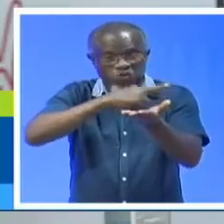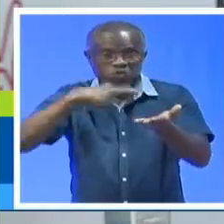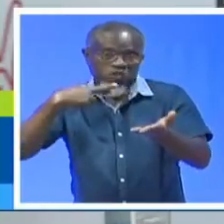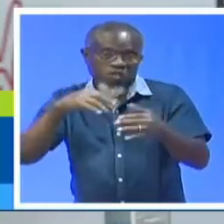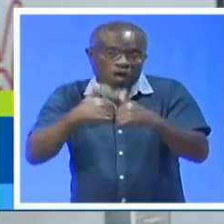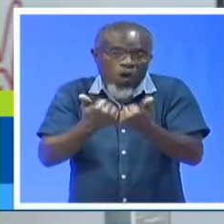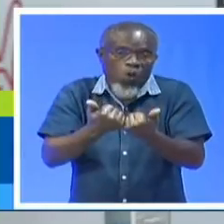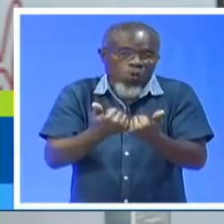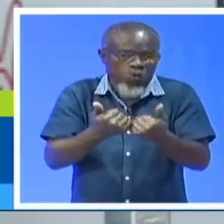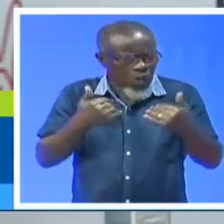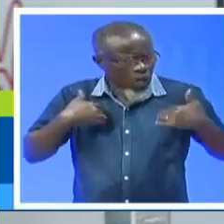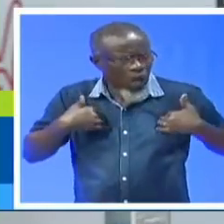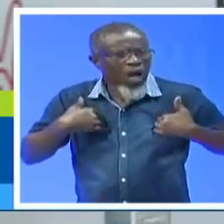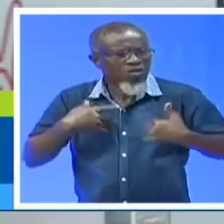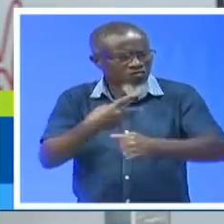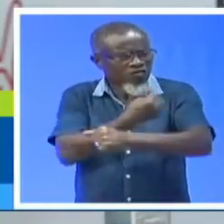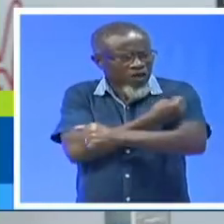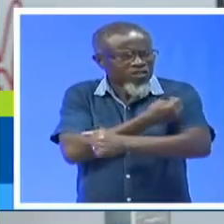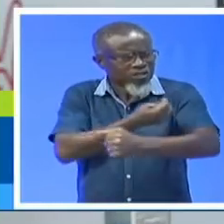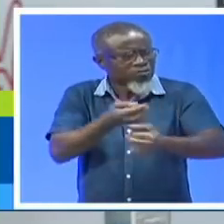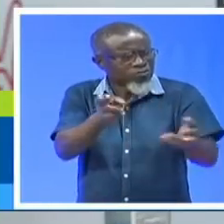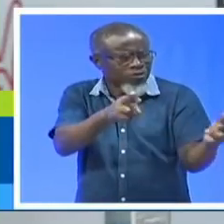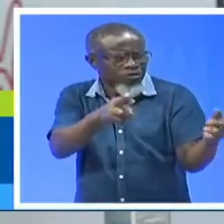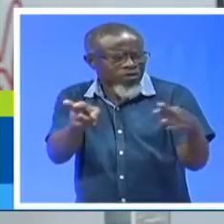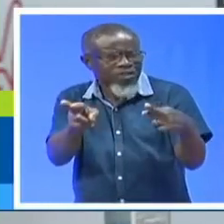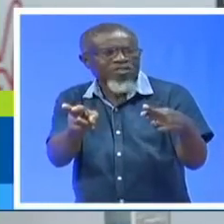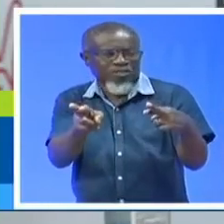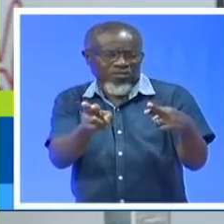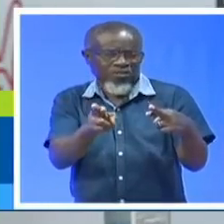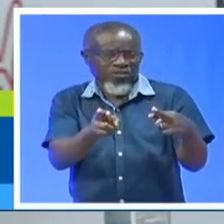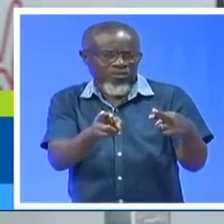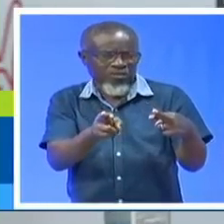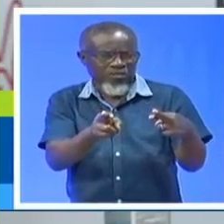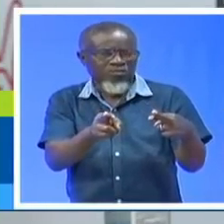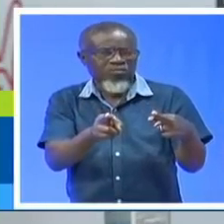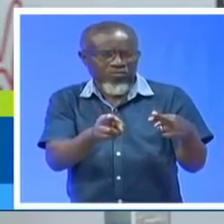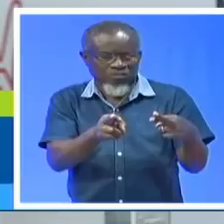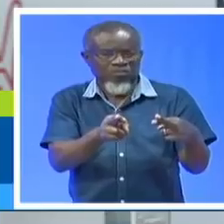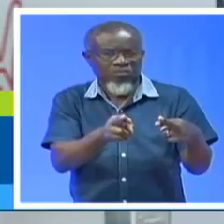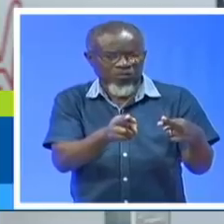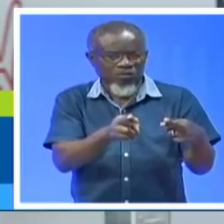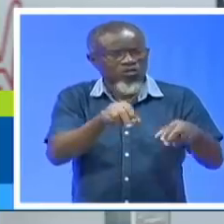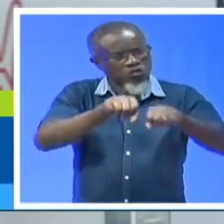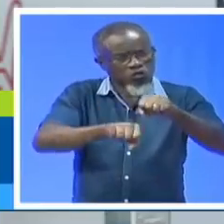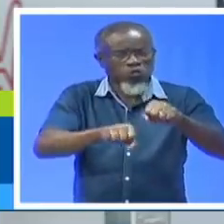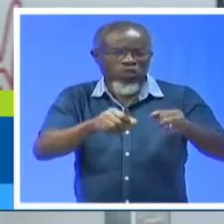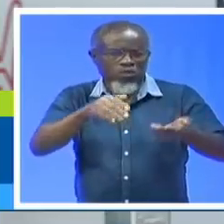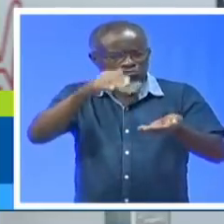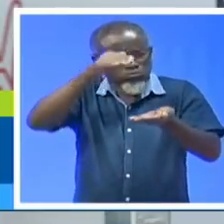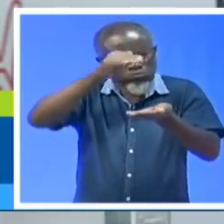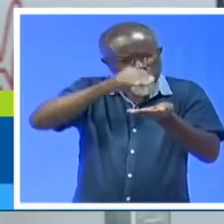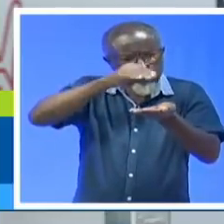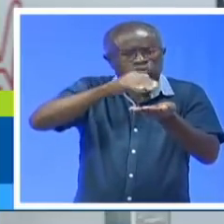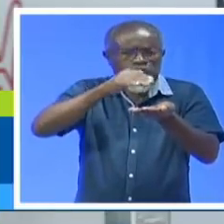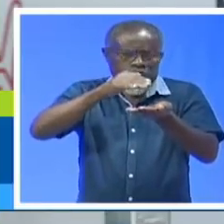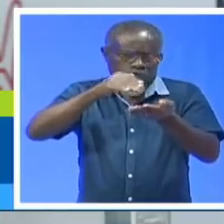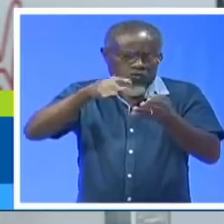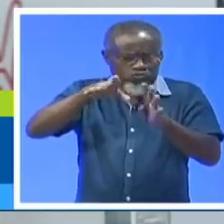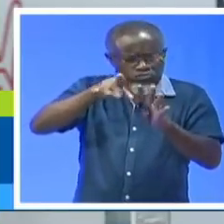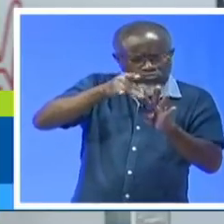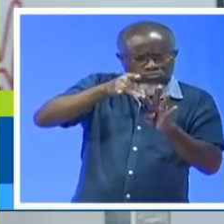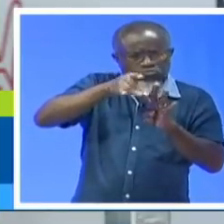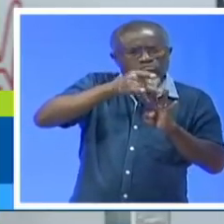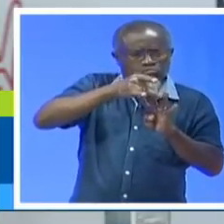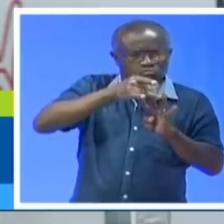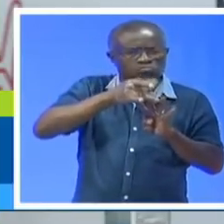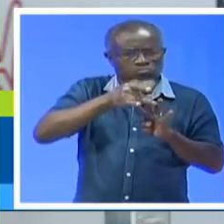vaccines available and giving the information on how to reduce transmission even as we go about our daily business. So I hope that